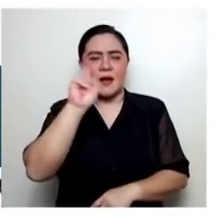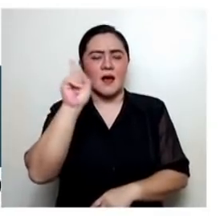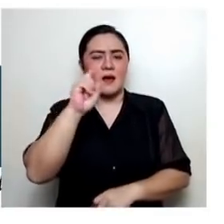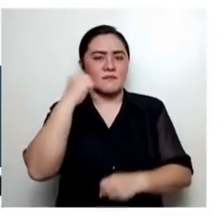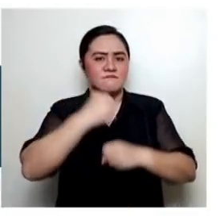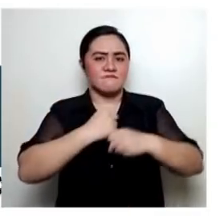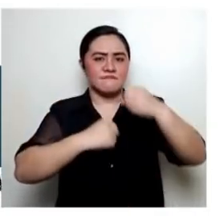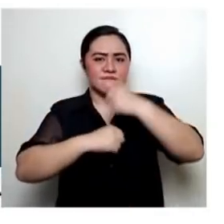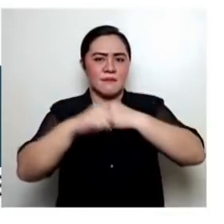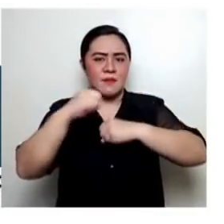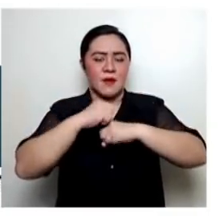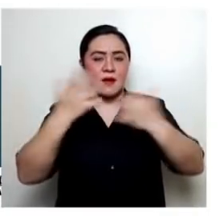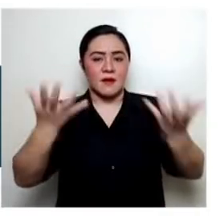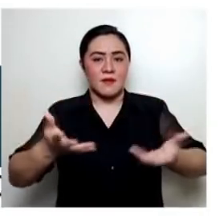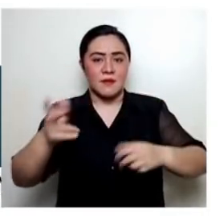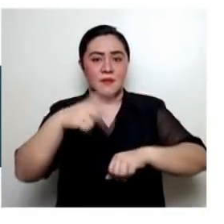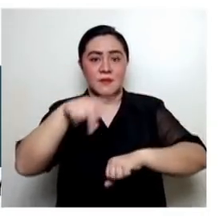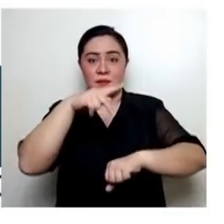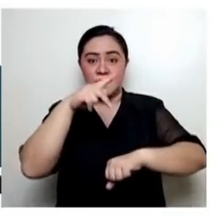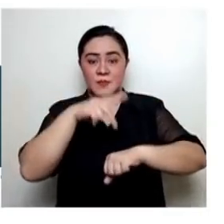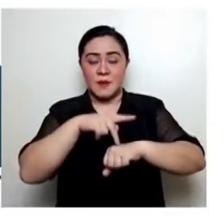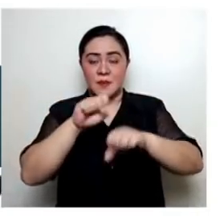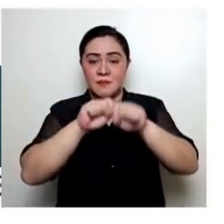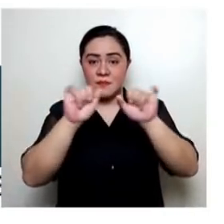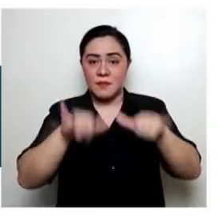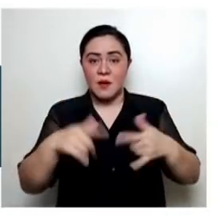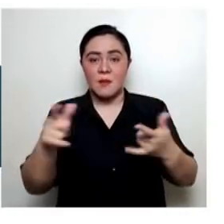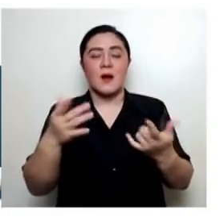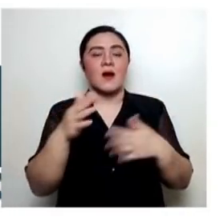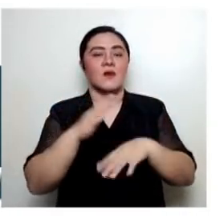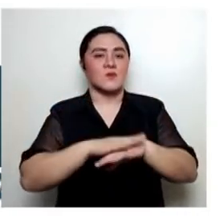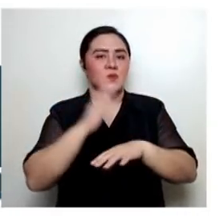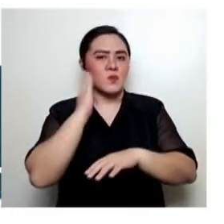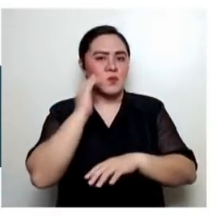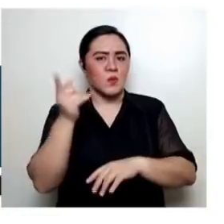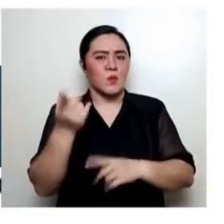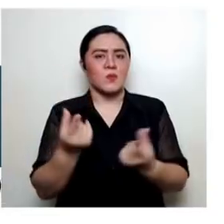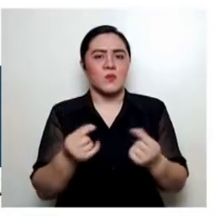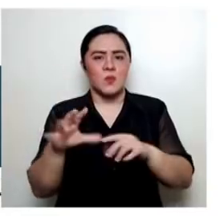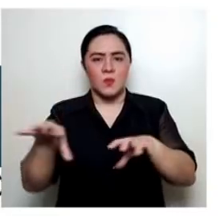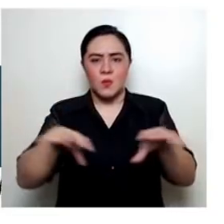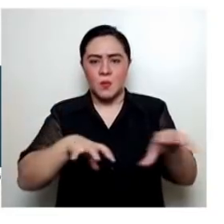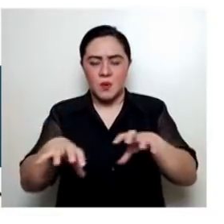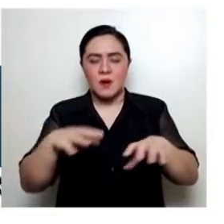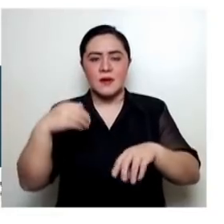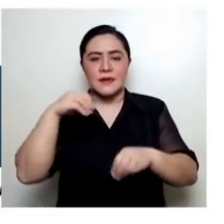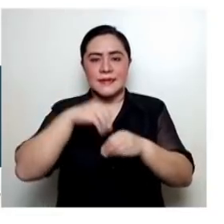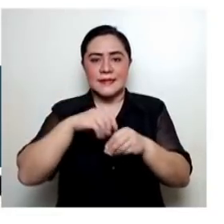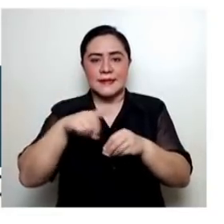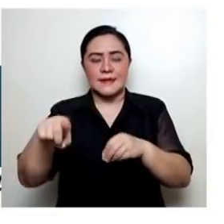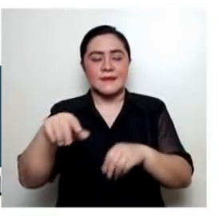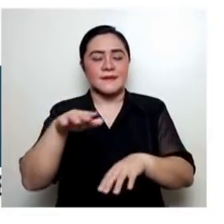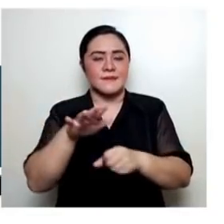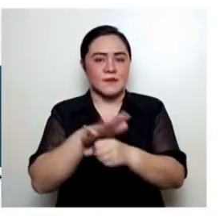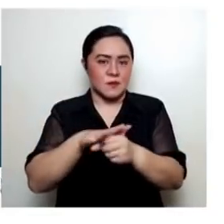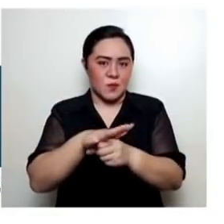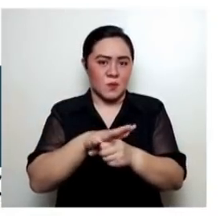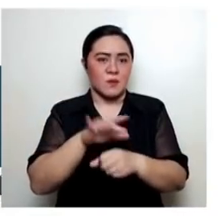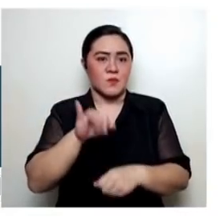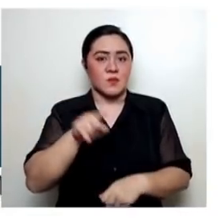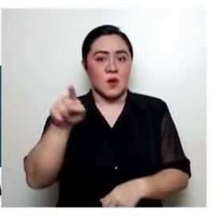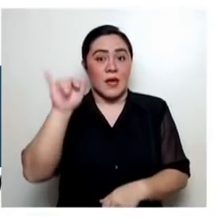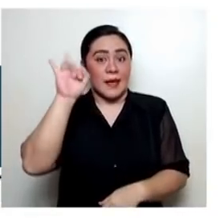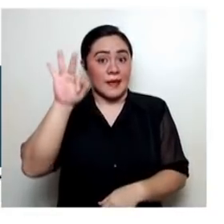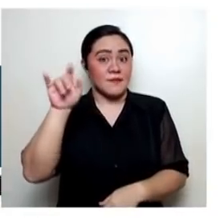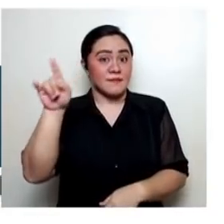the Philippines is that you need to work with local. That's where the front line is. So if she can bring her